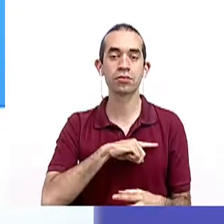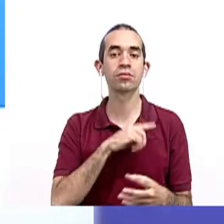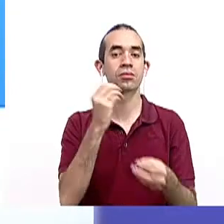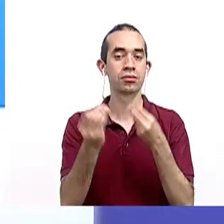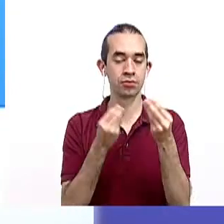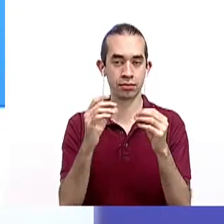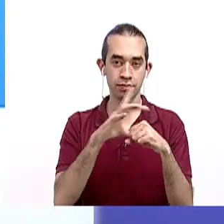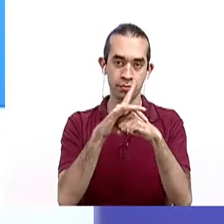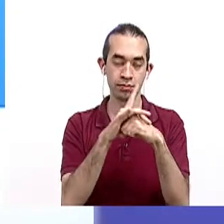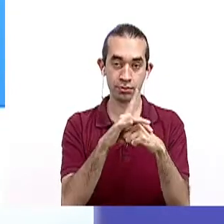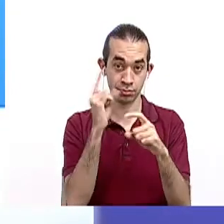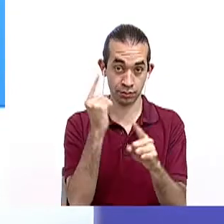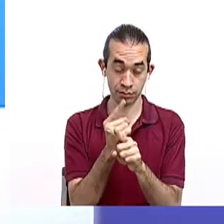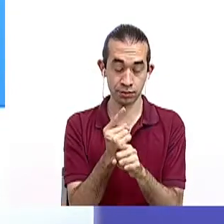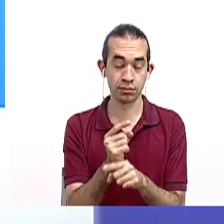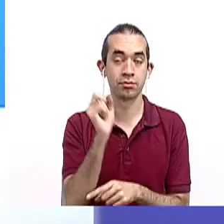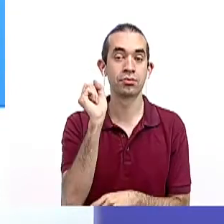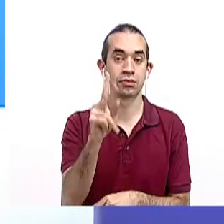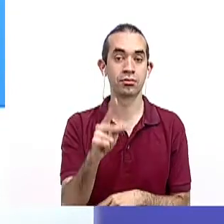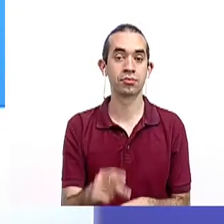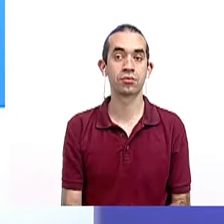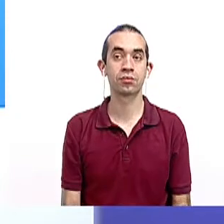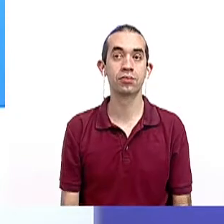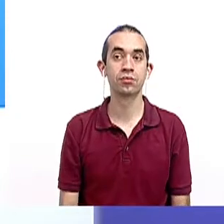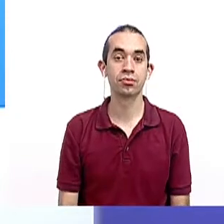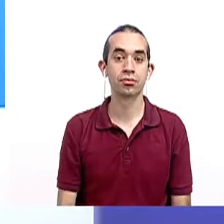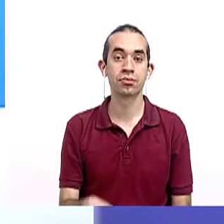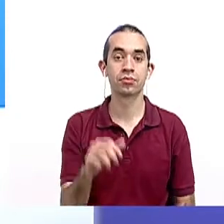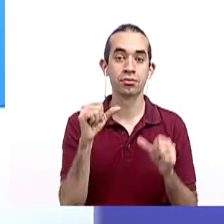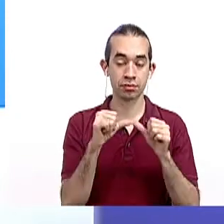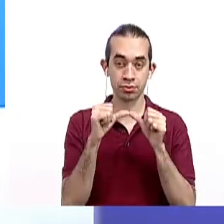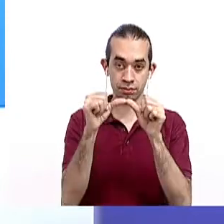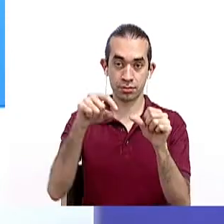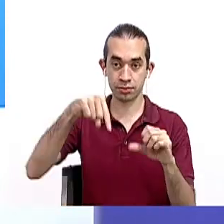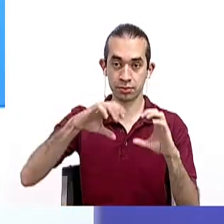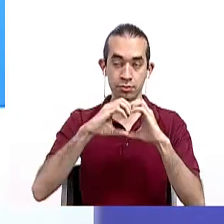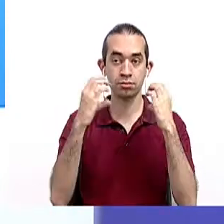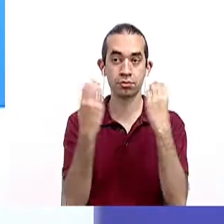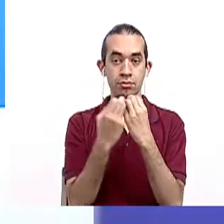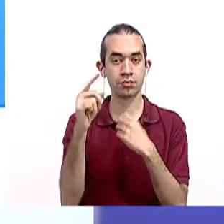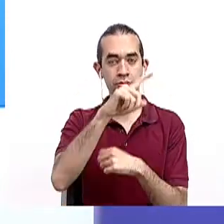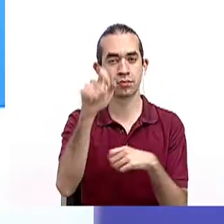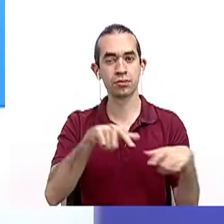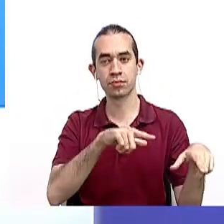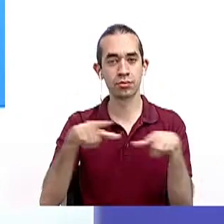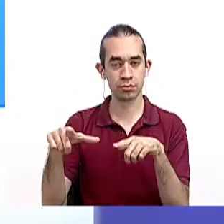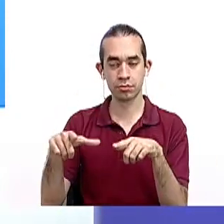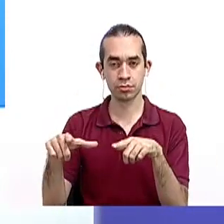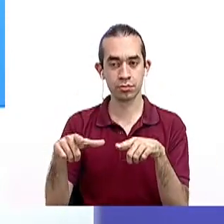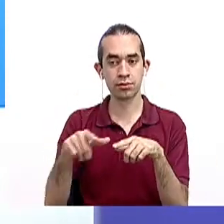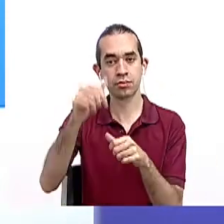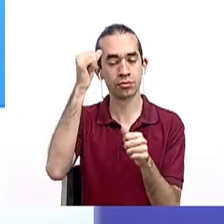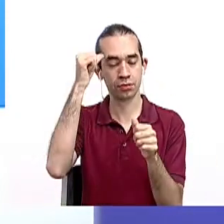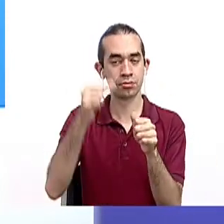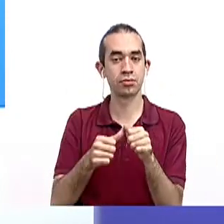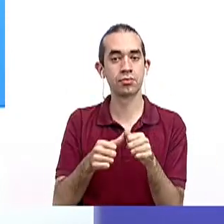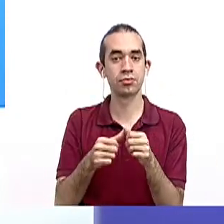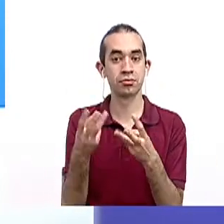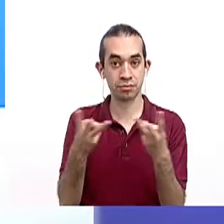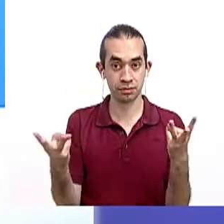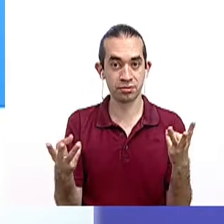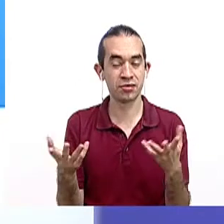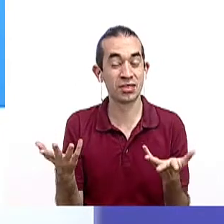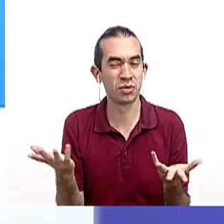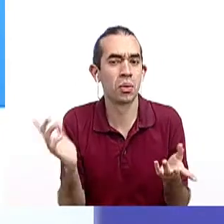our planet, right? Okay, now, before we continue with today's class, are you ready for today? Remember the materials that you